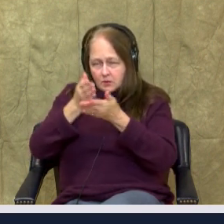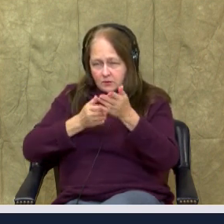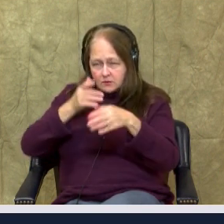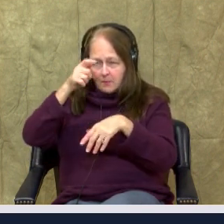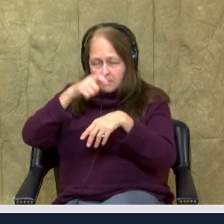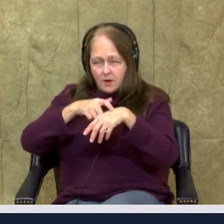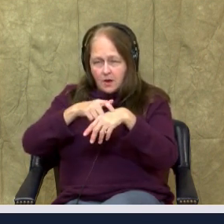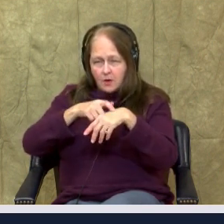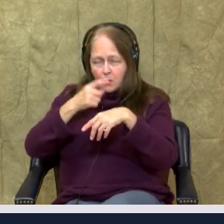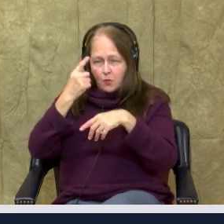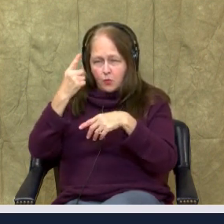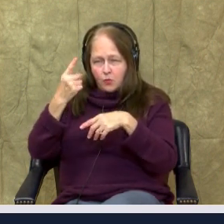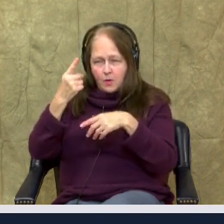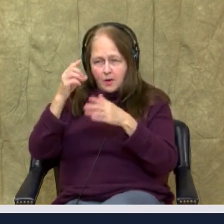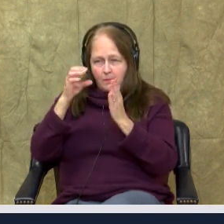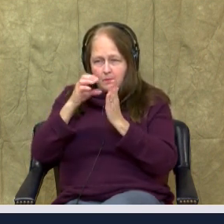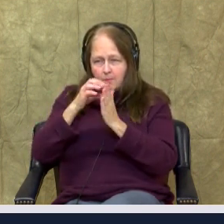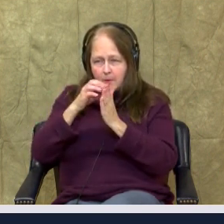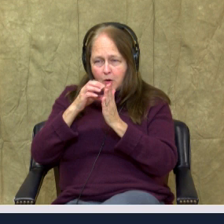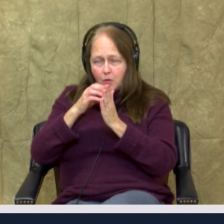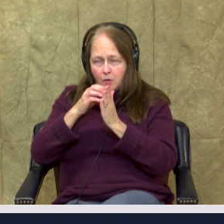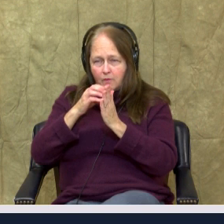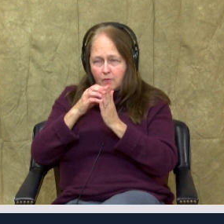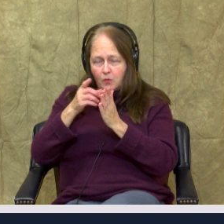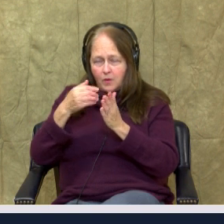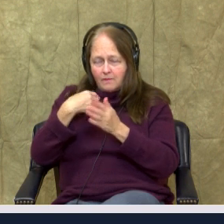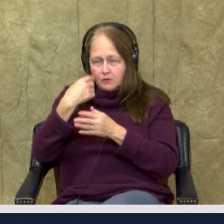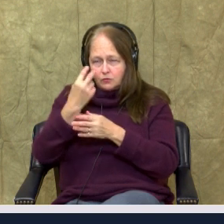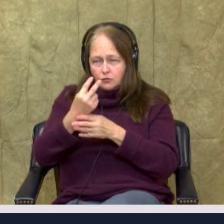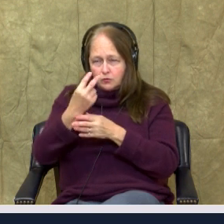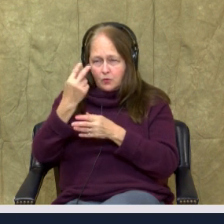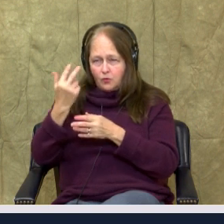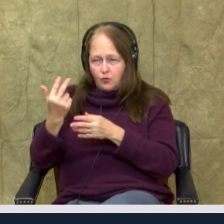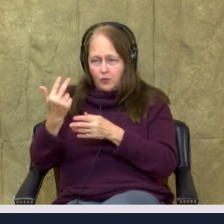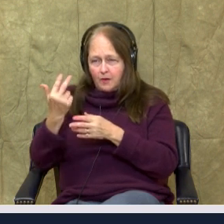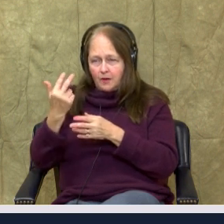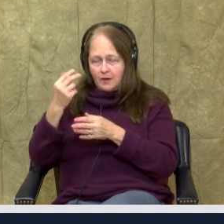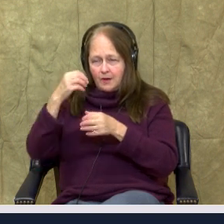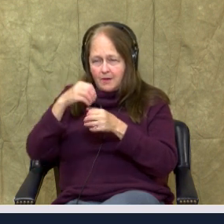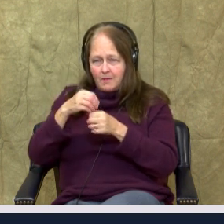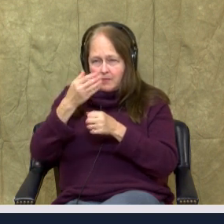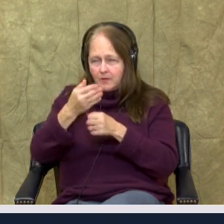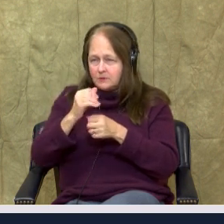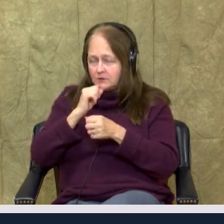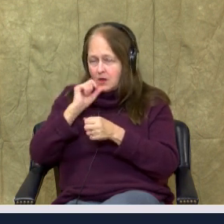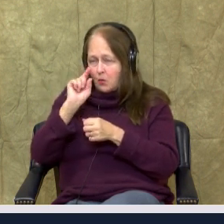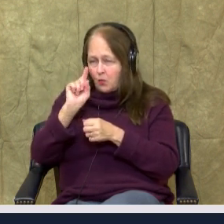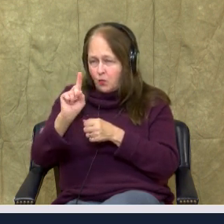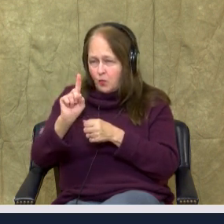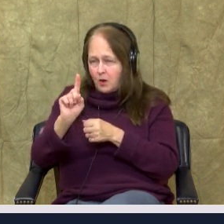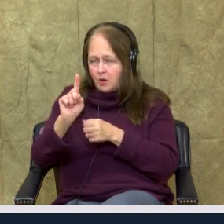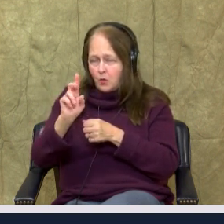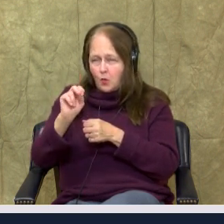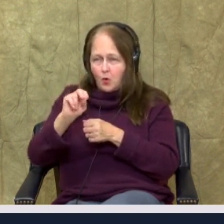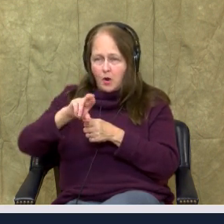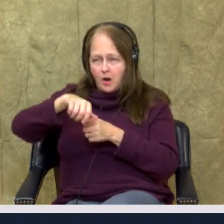even within one paragraph, you may have 2 or 3 of these in there. It isn't just one or